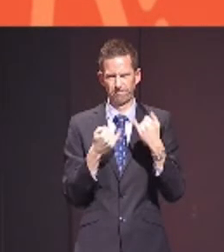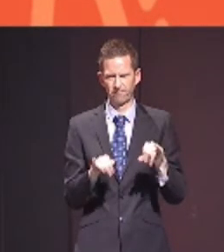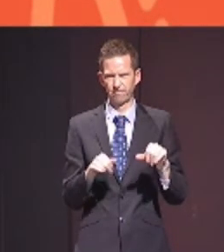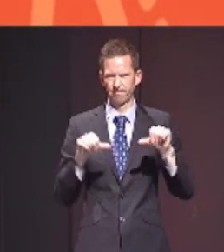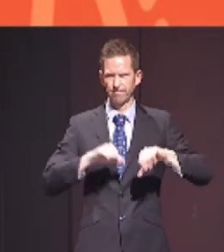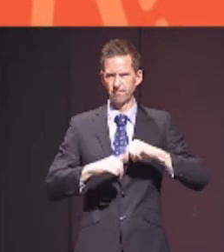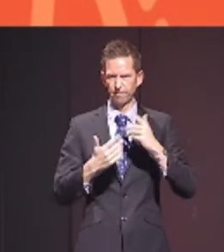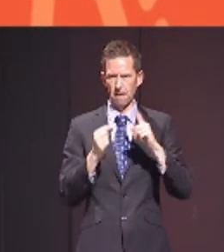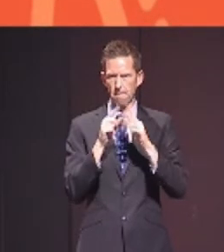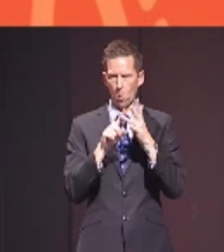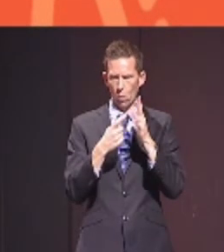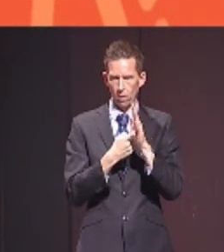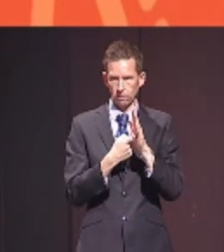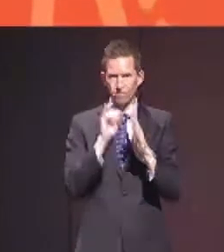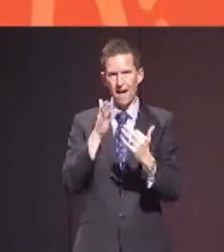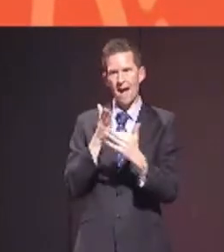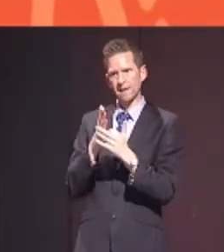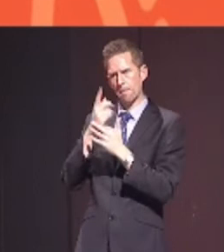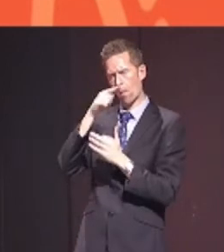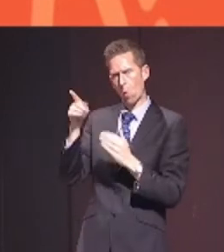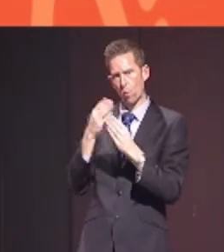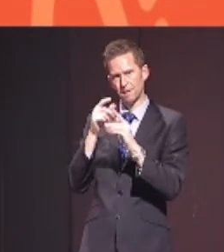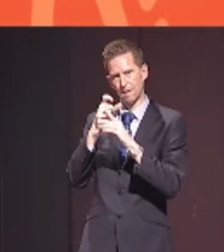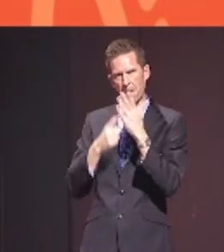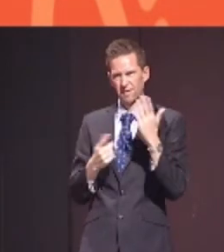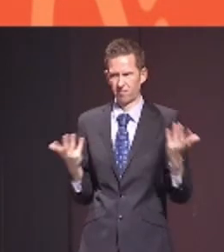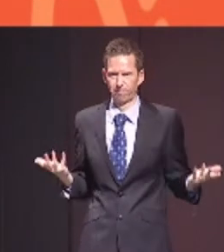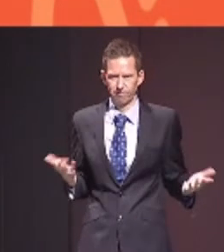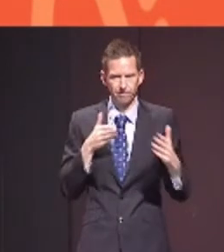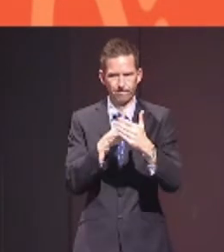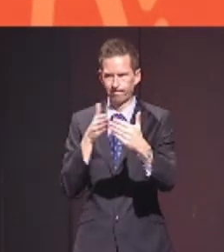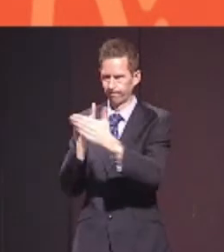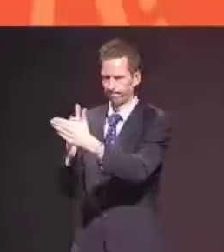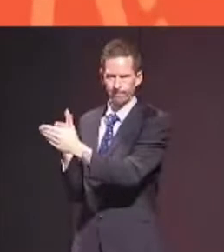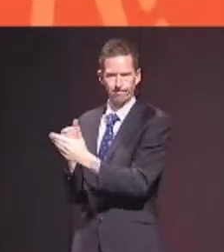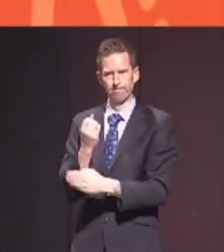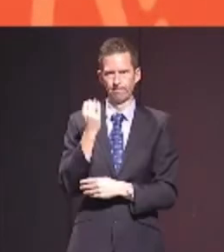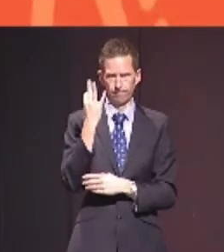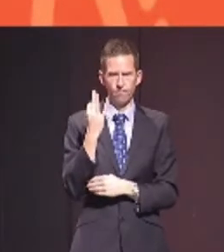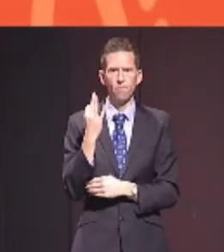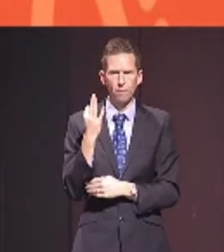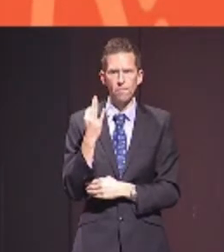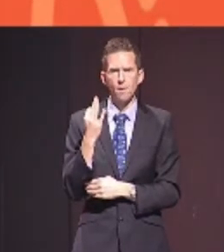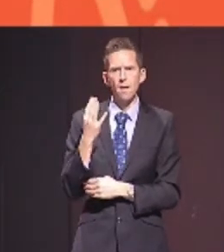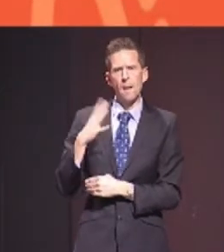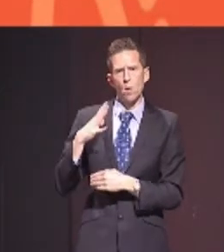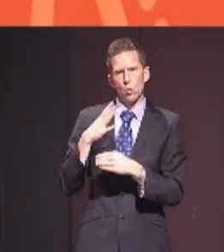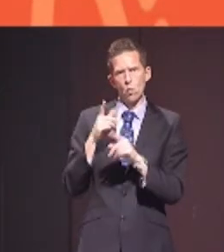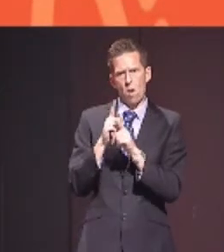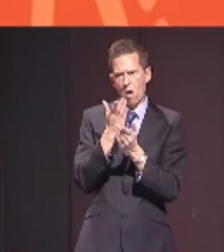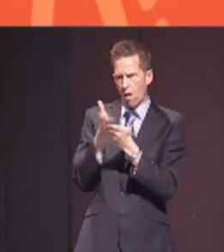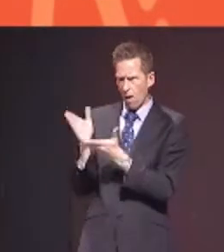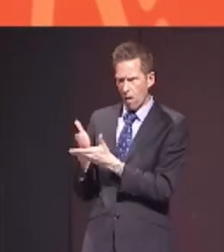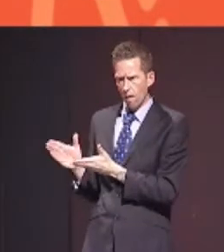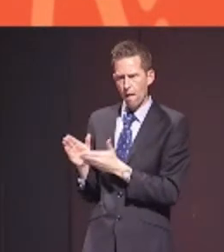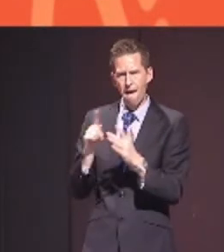and access to services for persons with disabilities basically does not exist. In order to eliminate new HIV